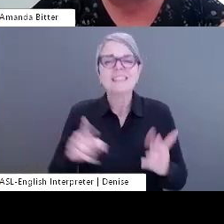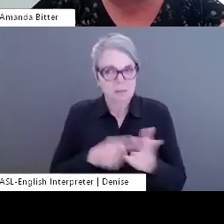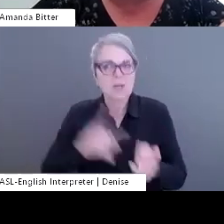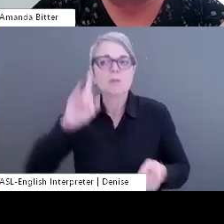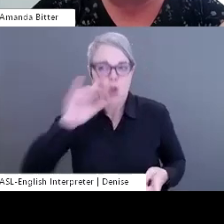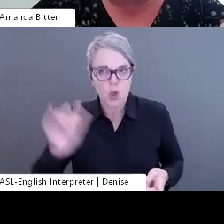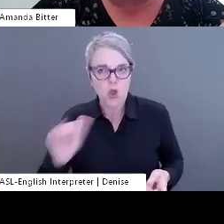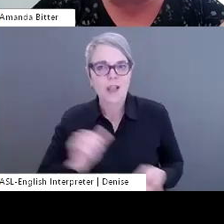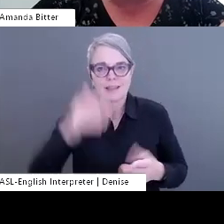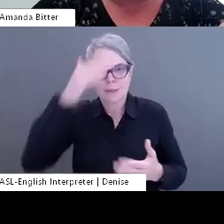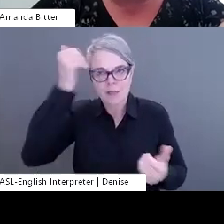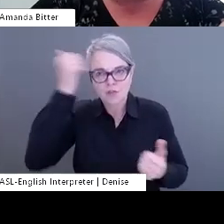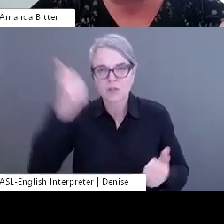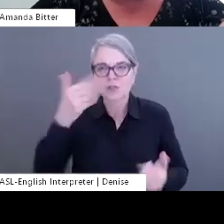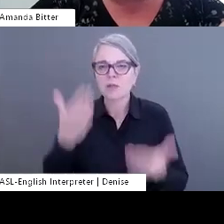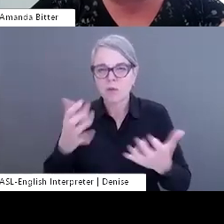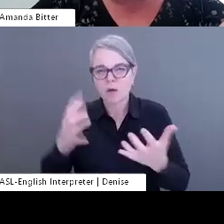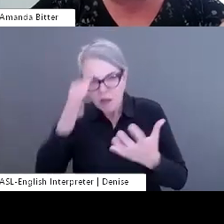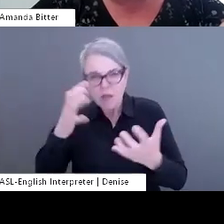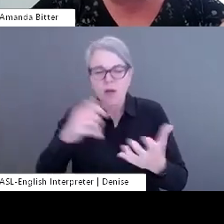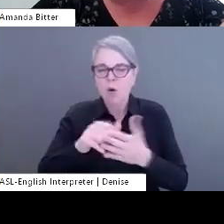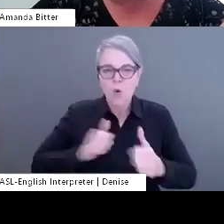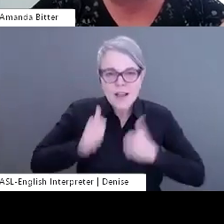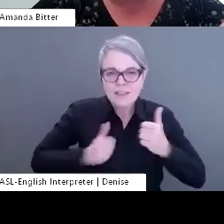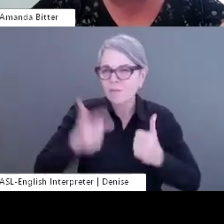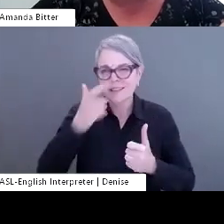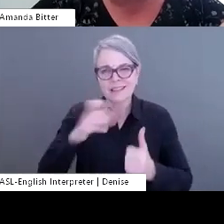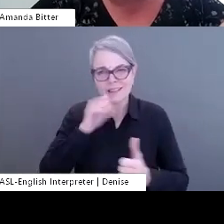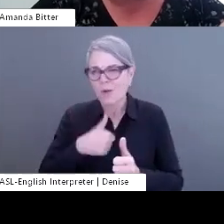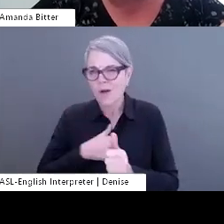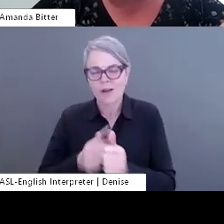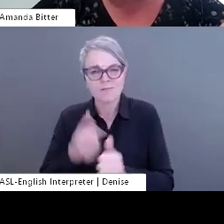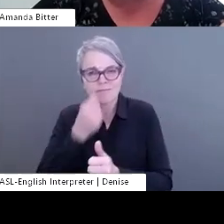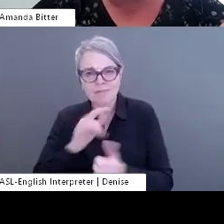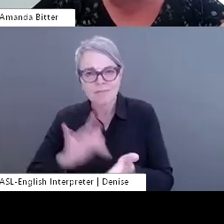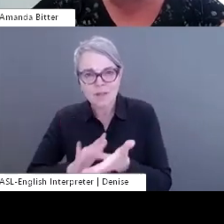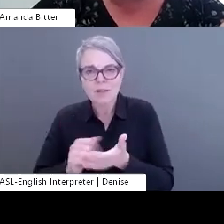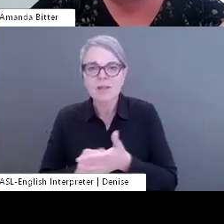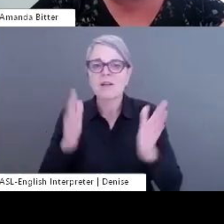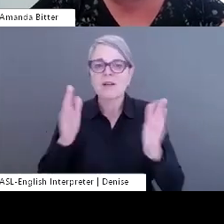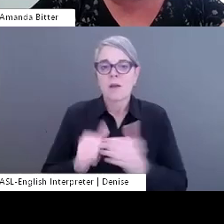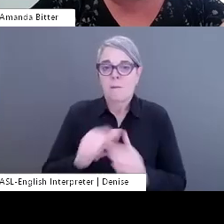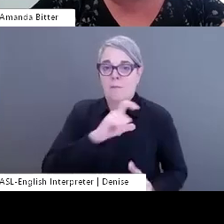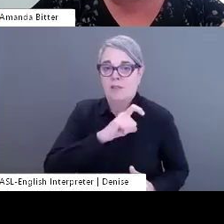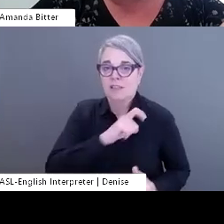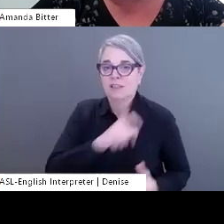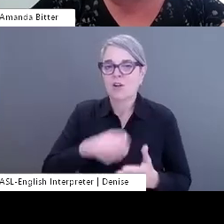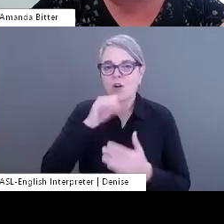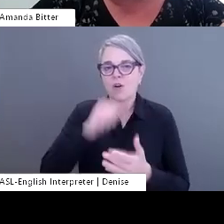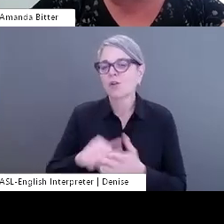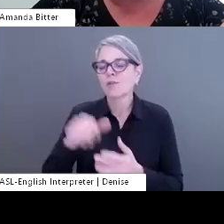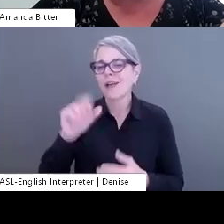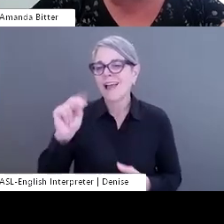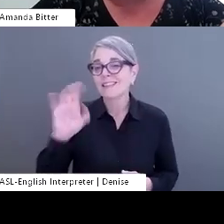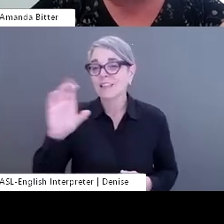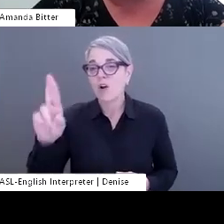because sometimes they're not med compliant. Police are not to determine not criminally responsible. That's what NCR means. So in the domestic